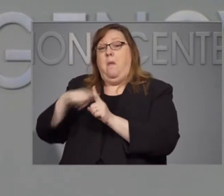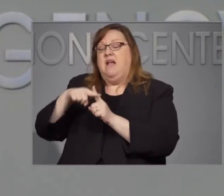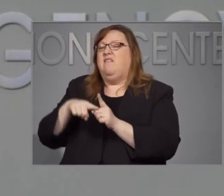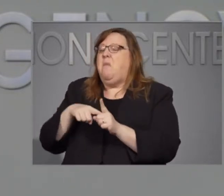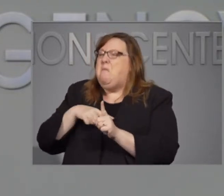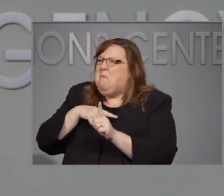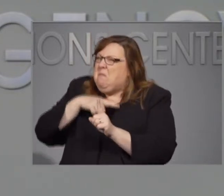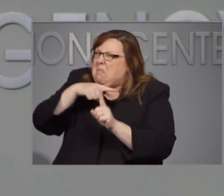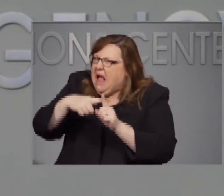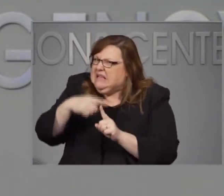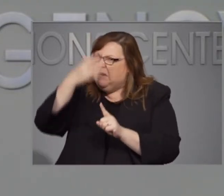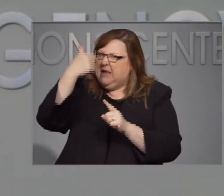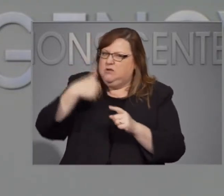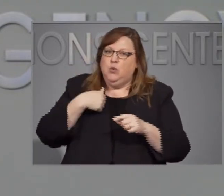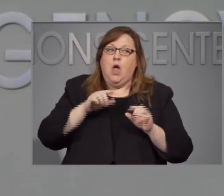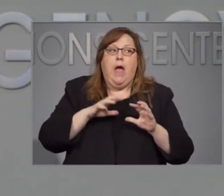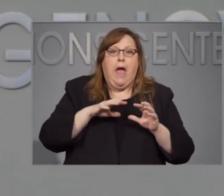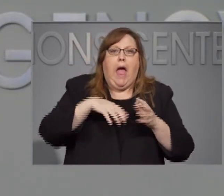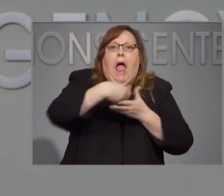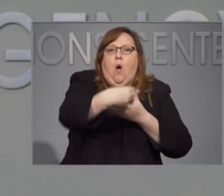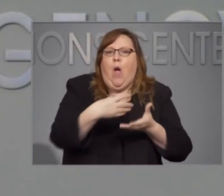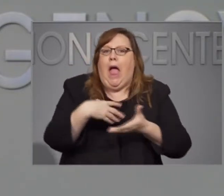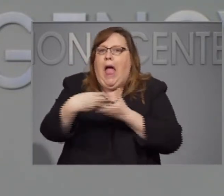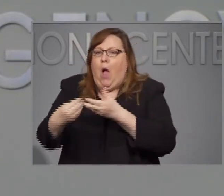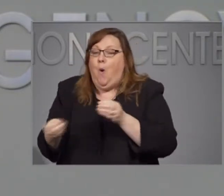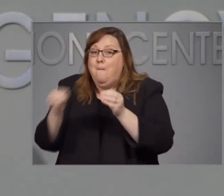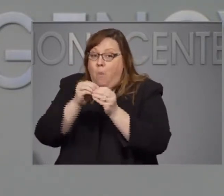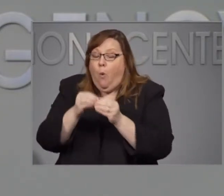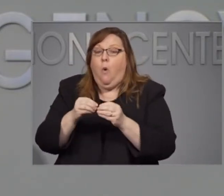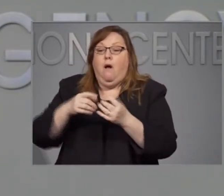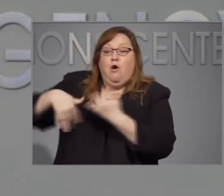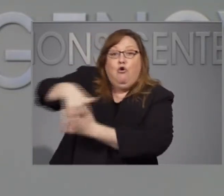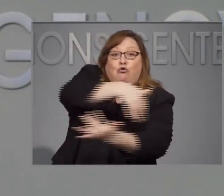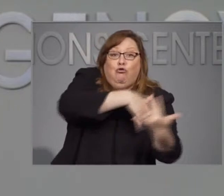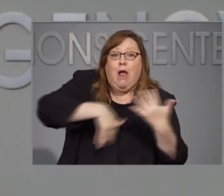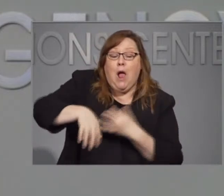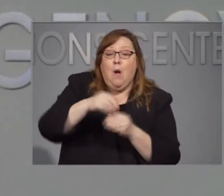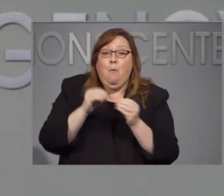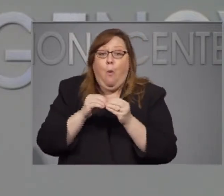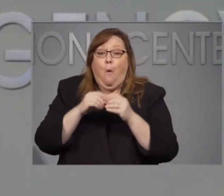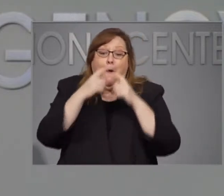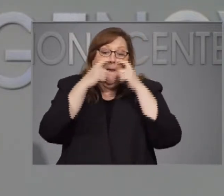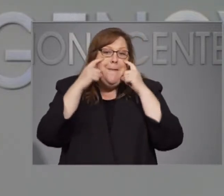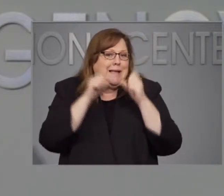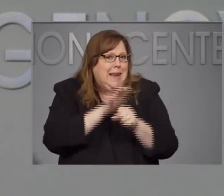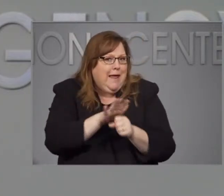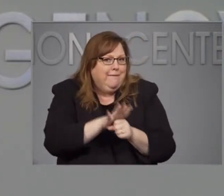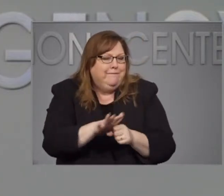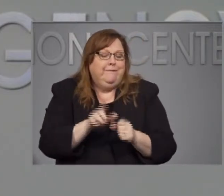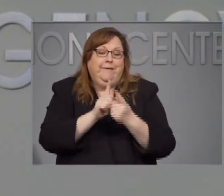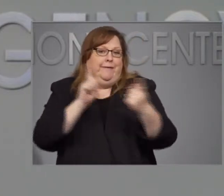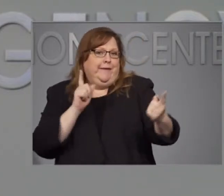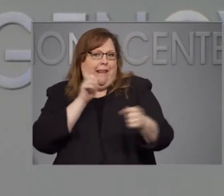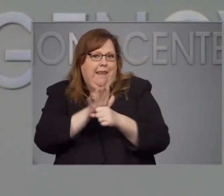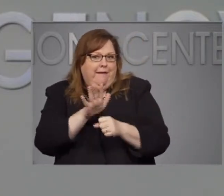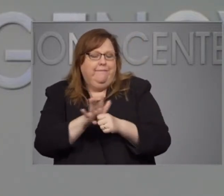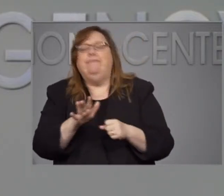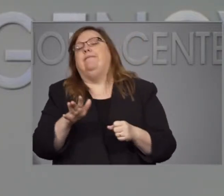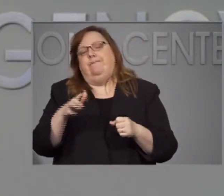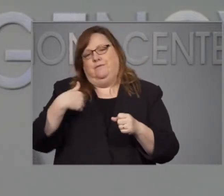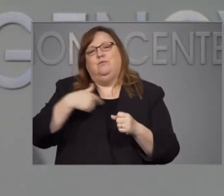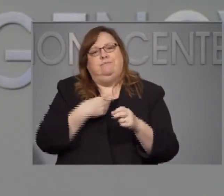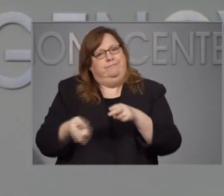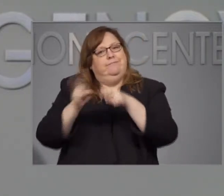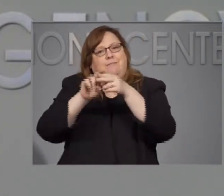because we are seeing more viral spread. I think the hospitalization points us to that conclusion as well. We had been very stable